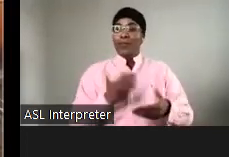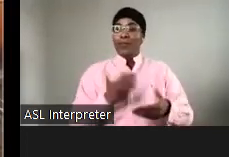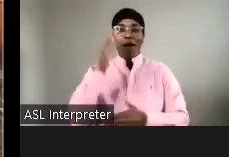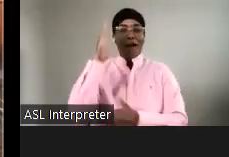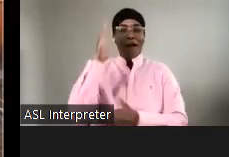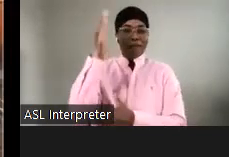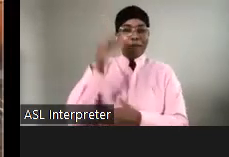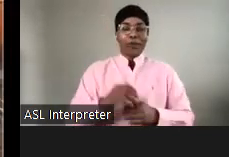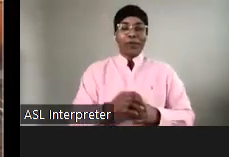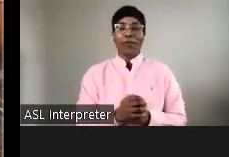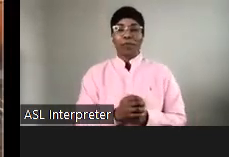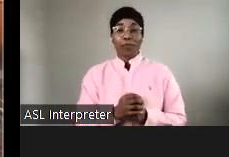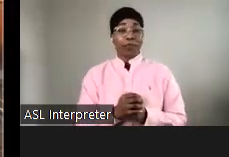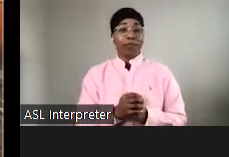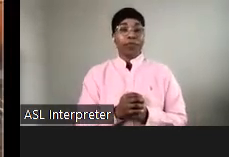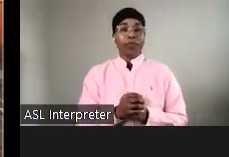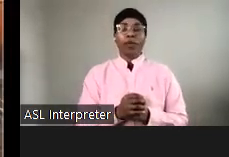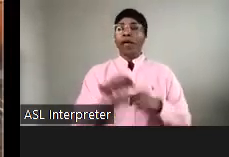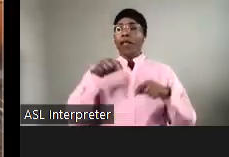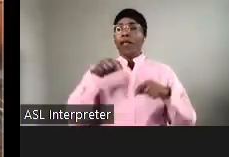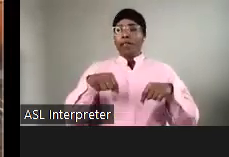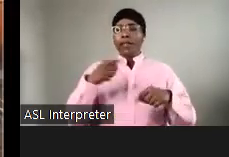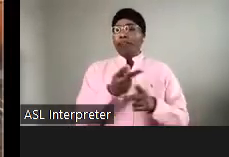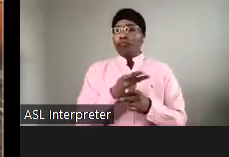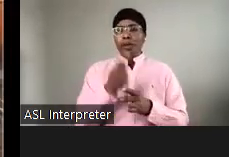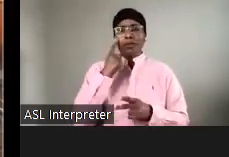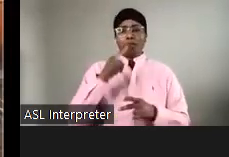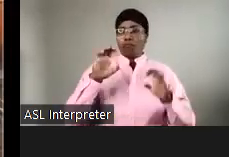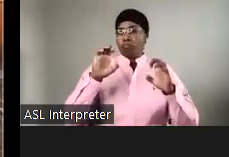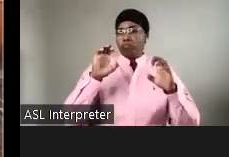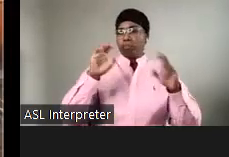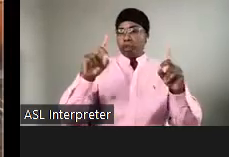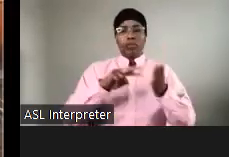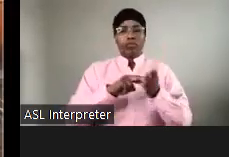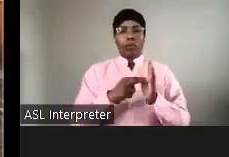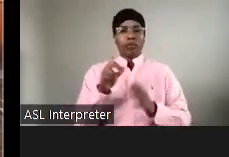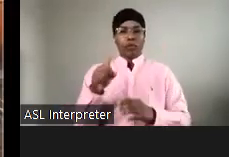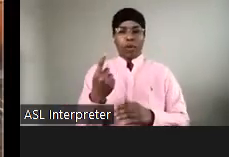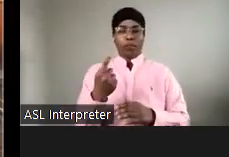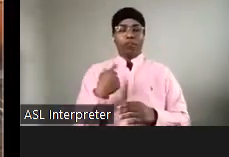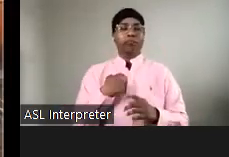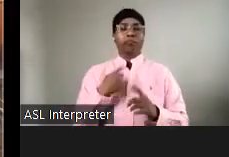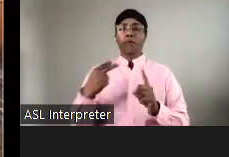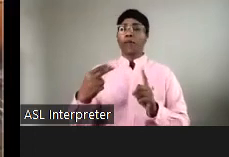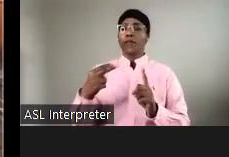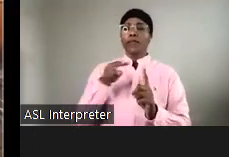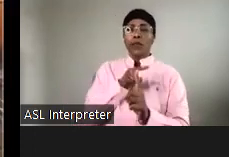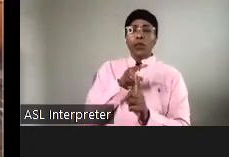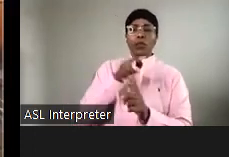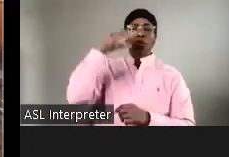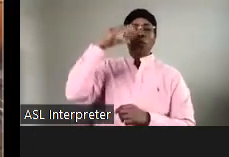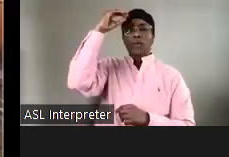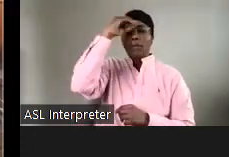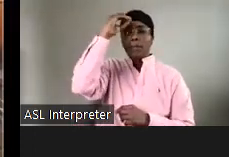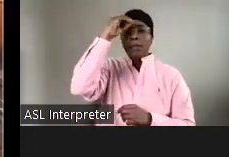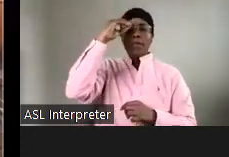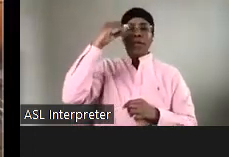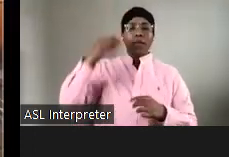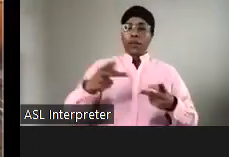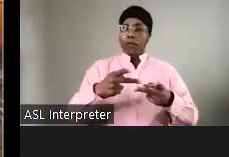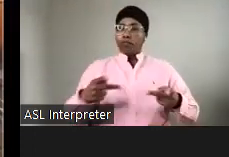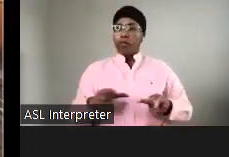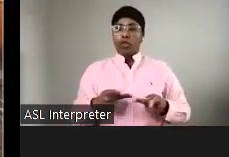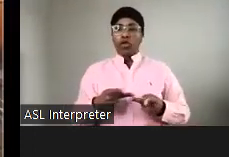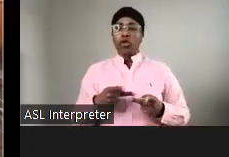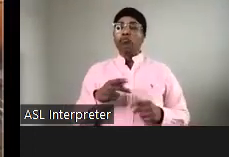as a disclaimer, this product is for educational purposes only. The views, opinions, or positions expressed in this webinar series are those of the guest